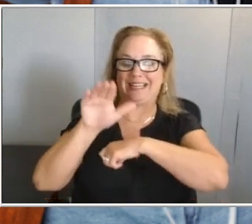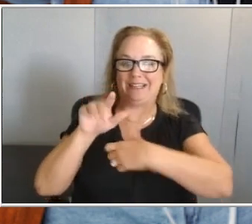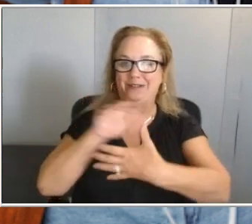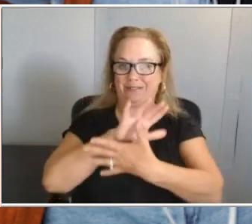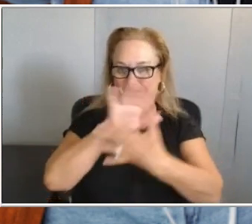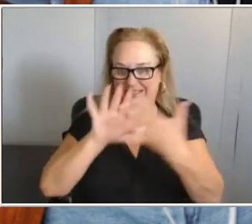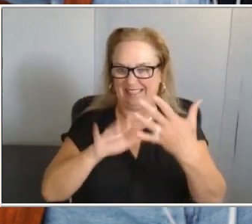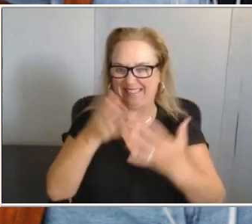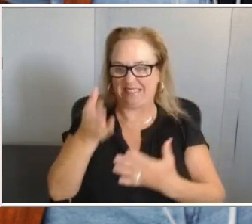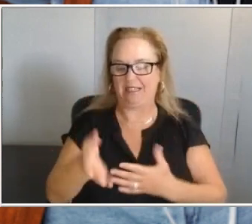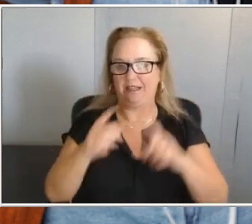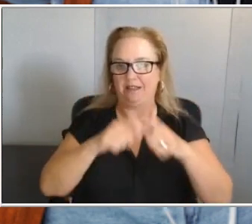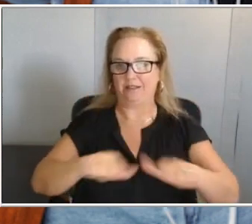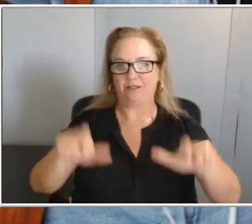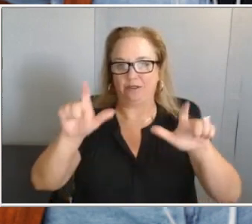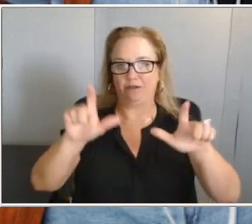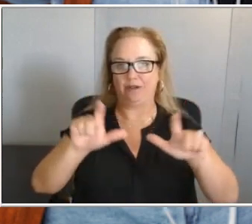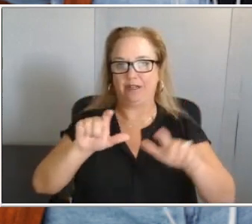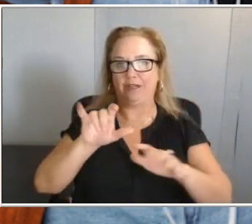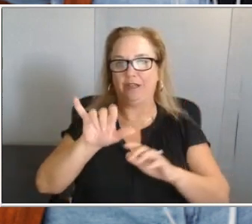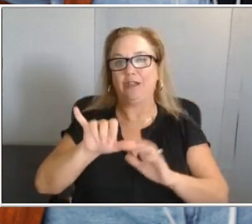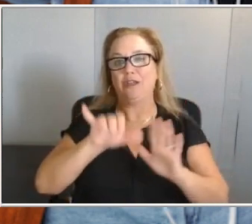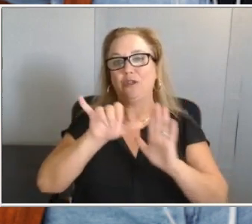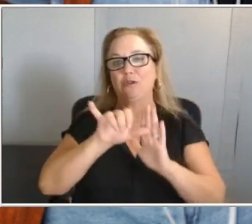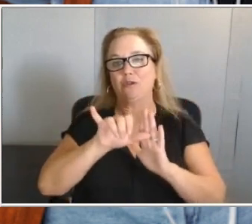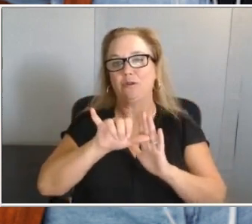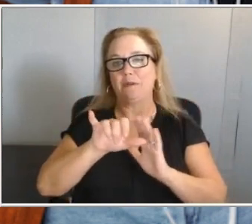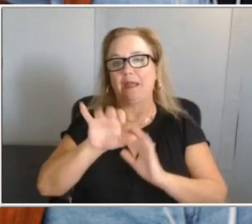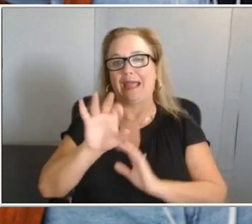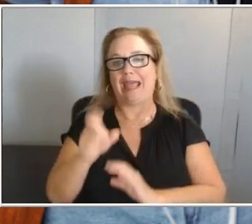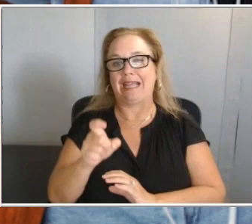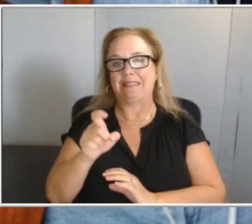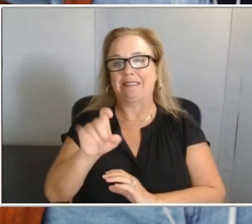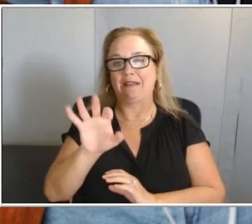your screen. We're everywhere, YouTube, Facebook, X, or you can email us